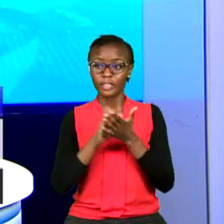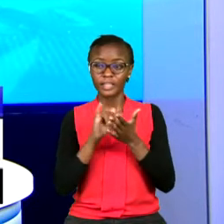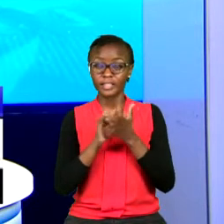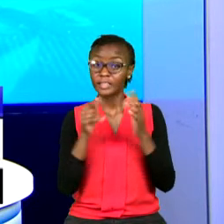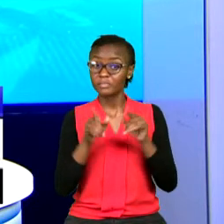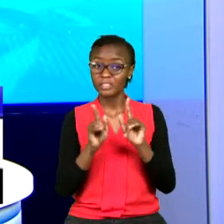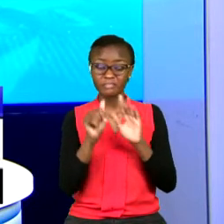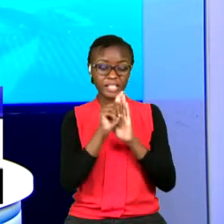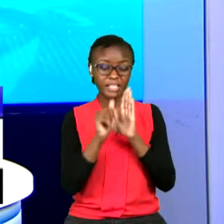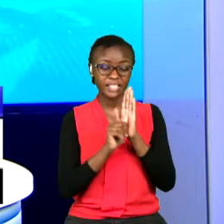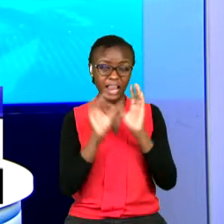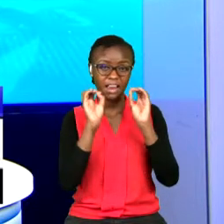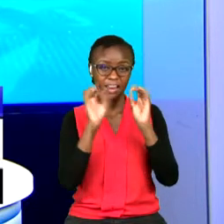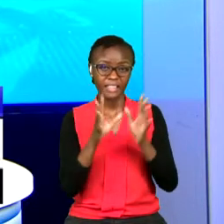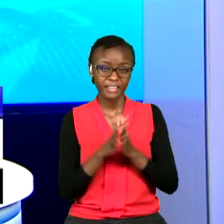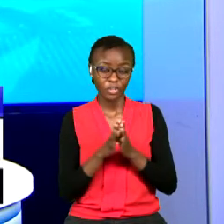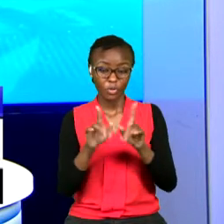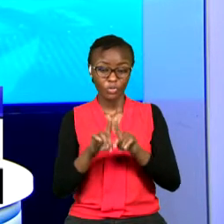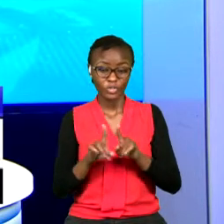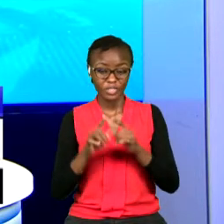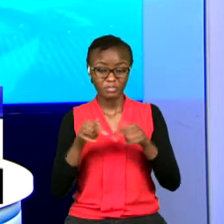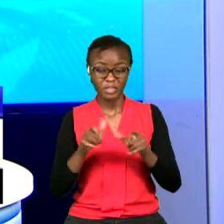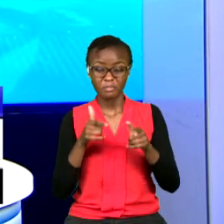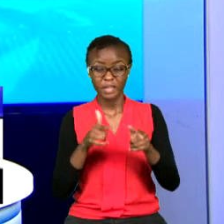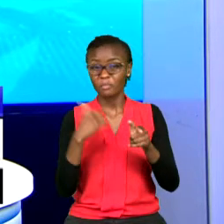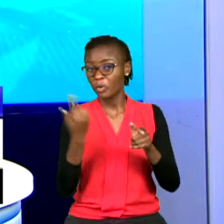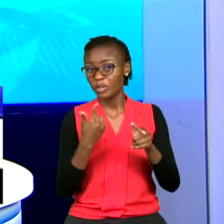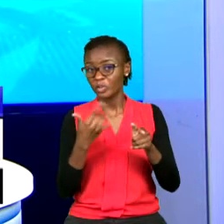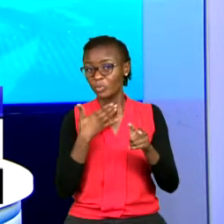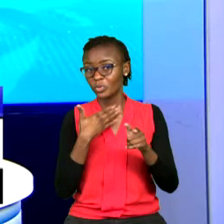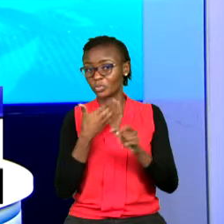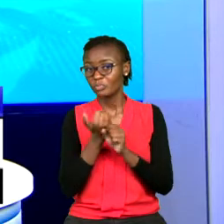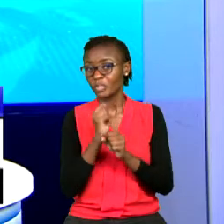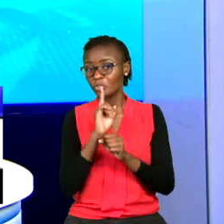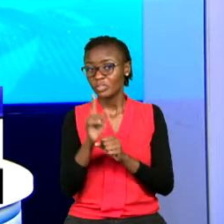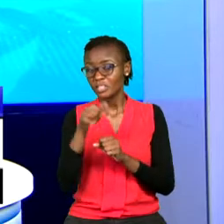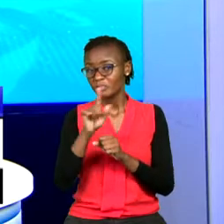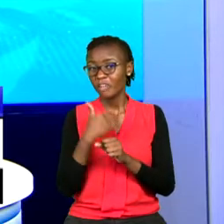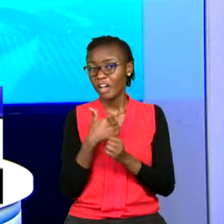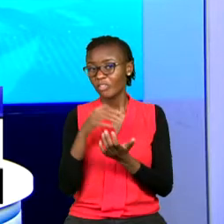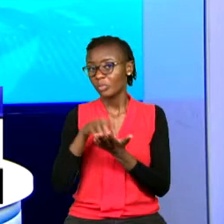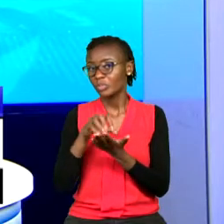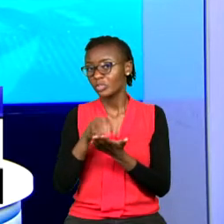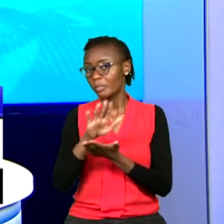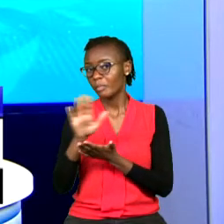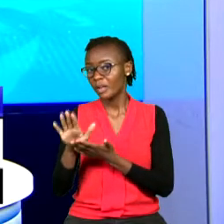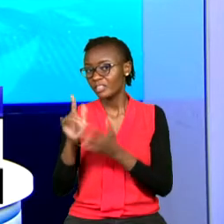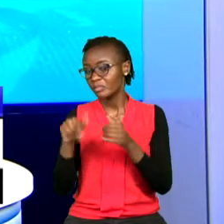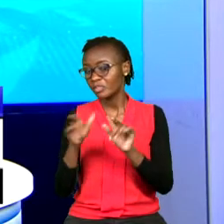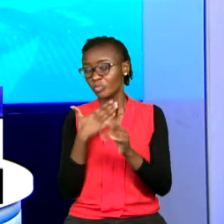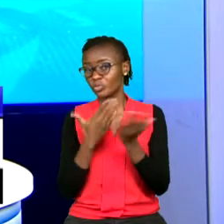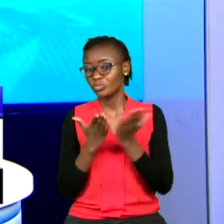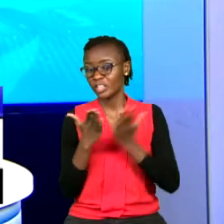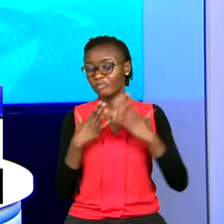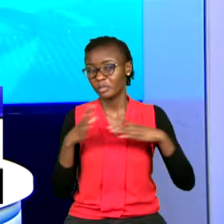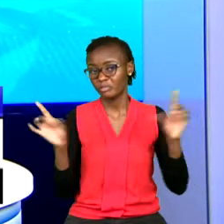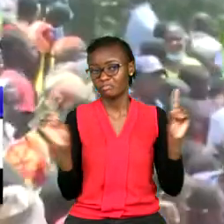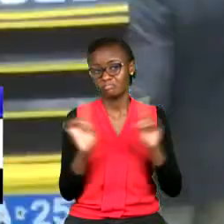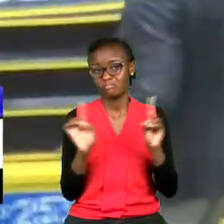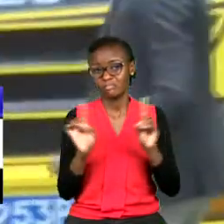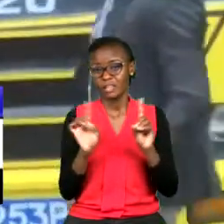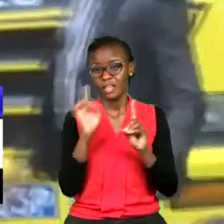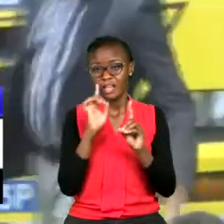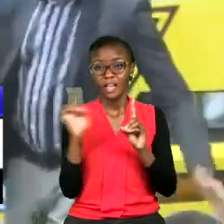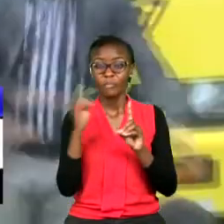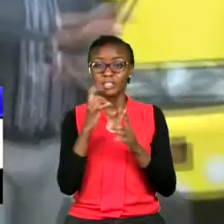no agenda for the country and are only interested in creating and sharing positions at the expense of serving the common monarchy, lauding his